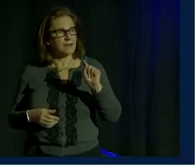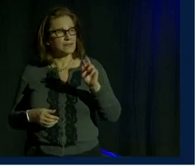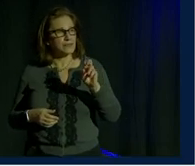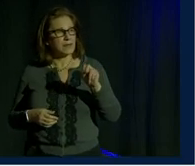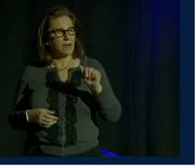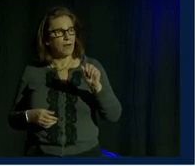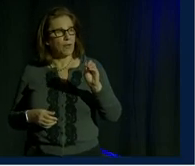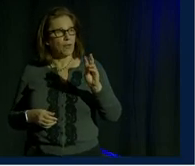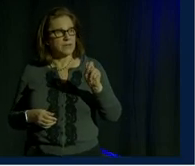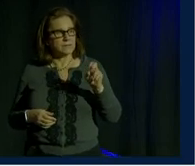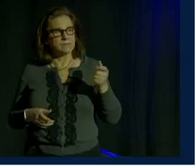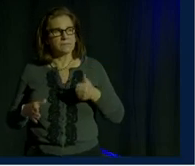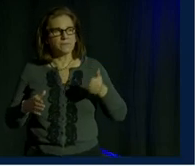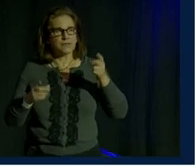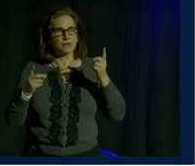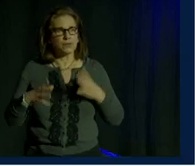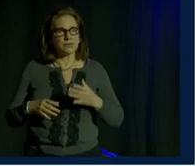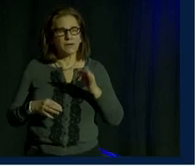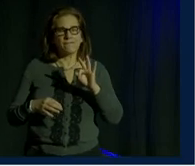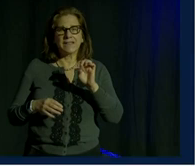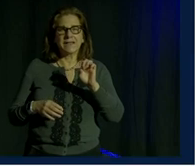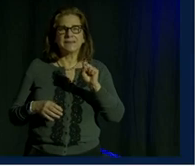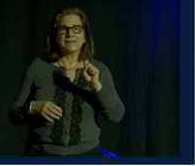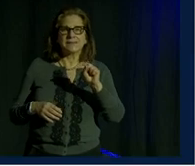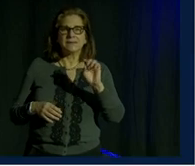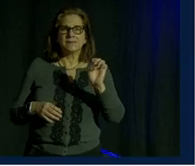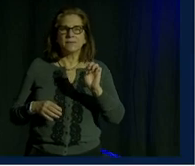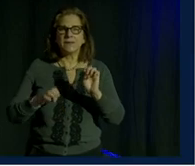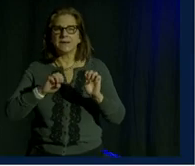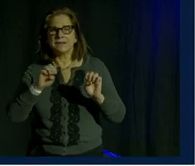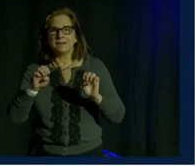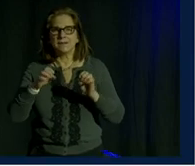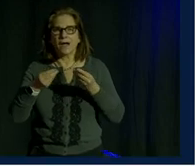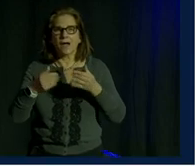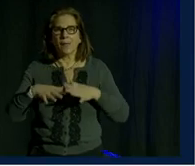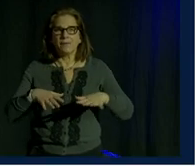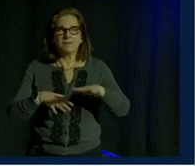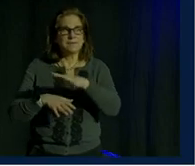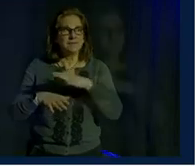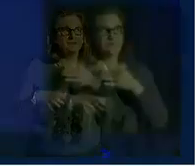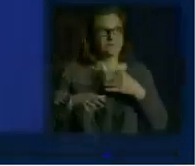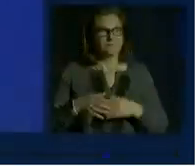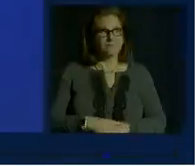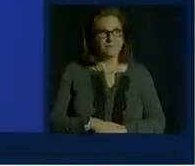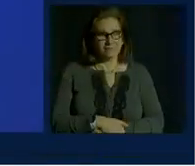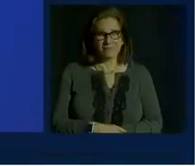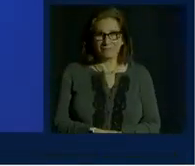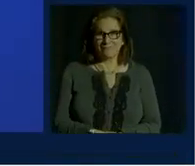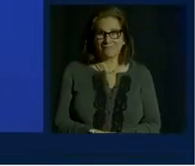of the St. Elizabeth East Campus.